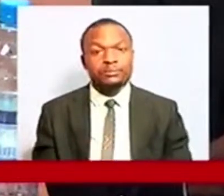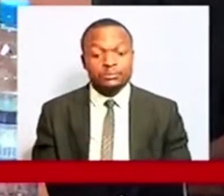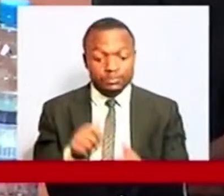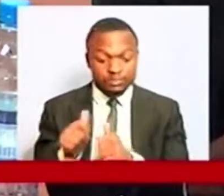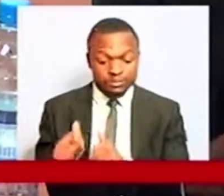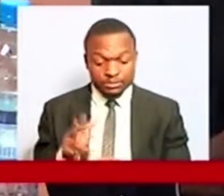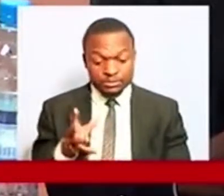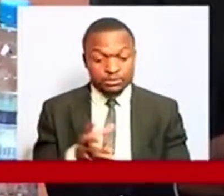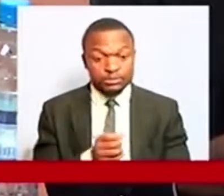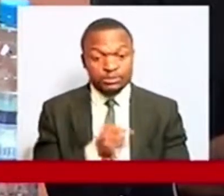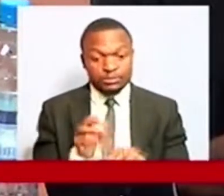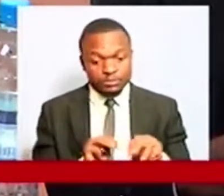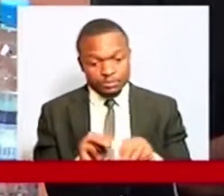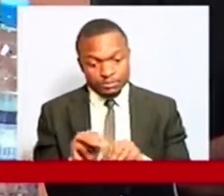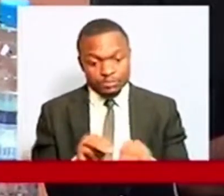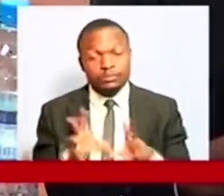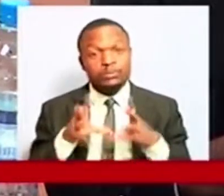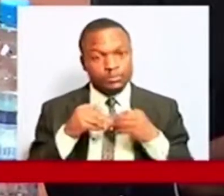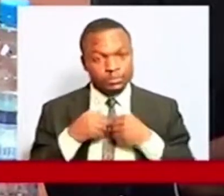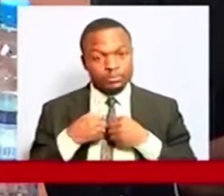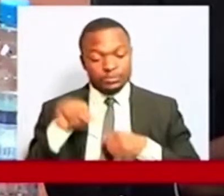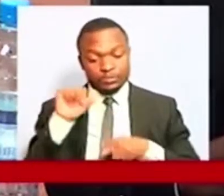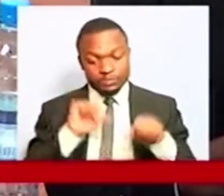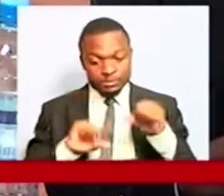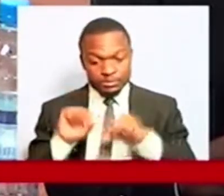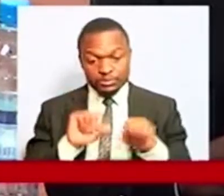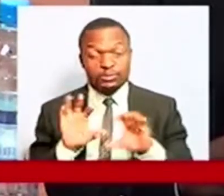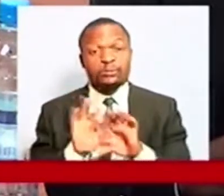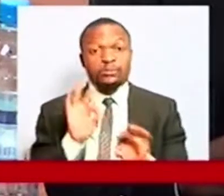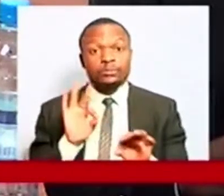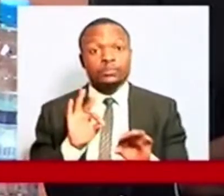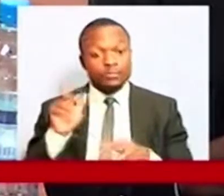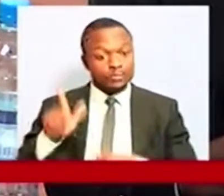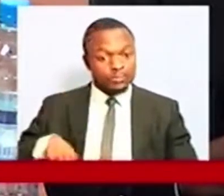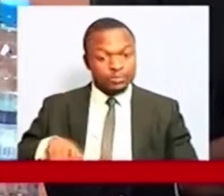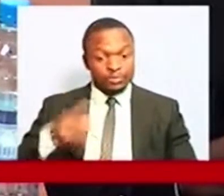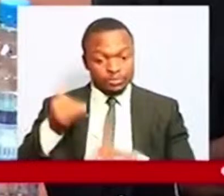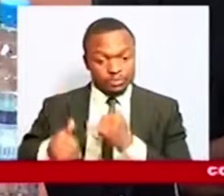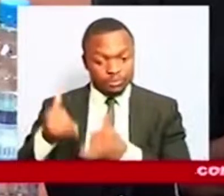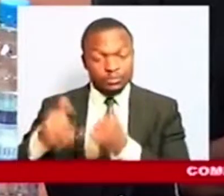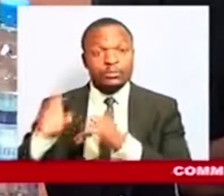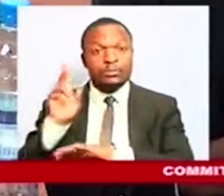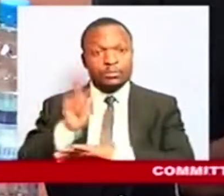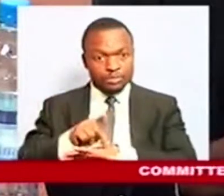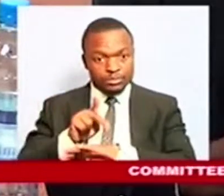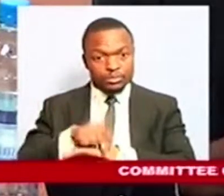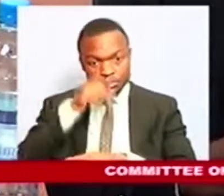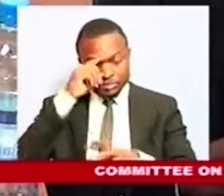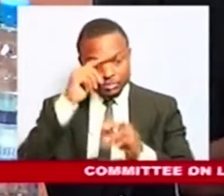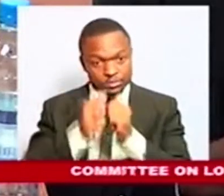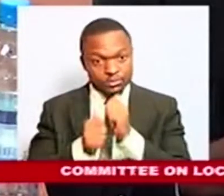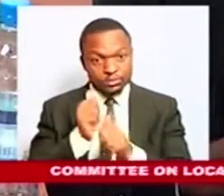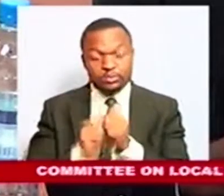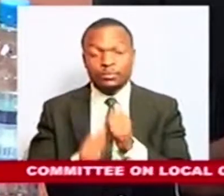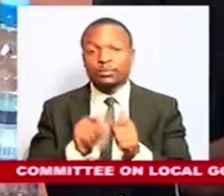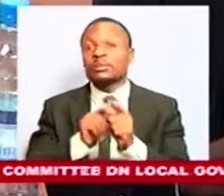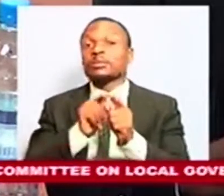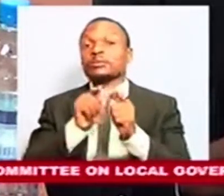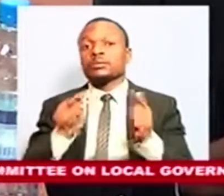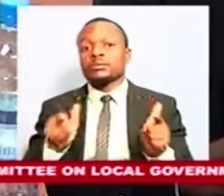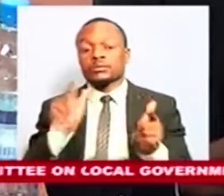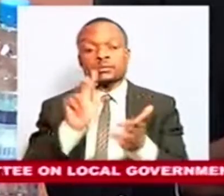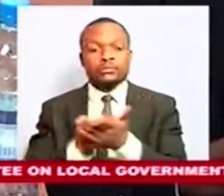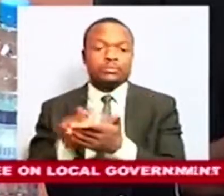Action taken. Management acknowledges audit findings. The delay to complete the project was attributed to lengthy